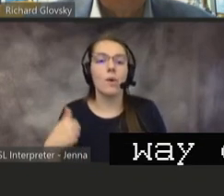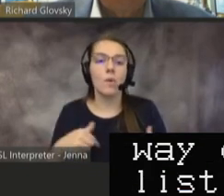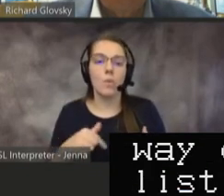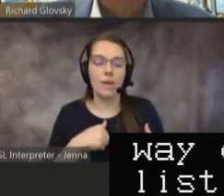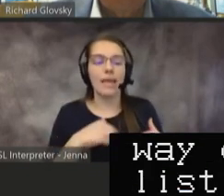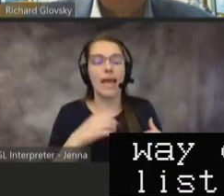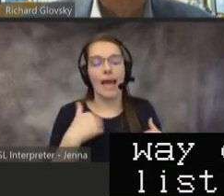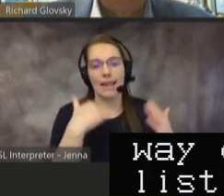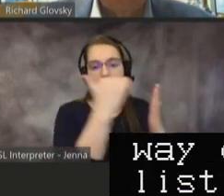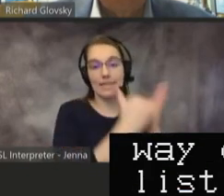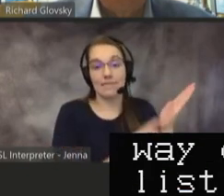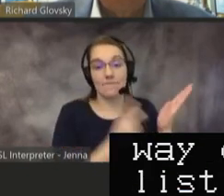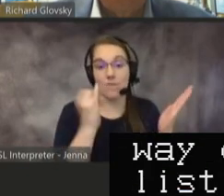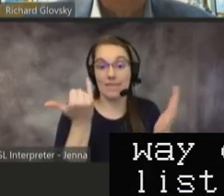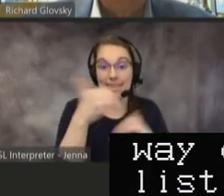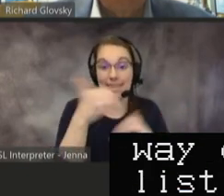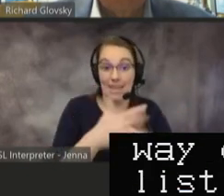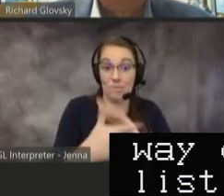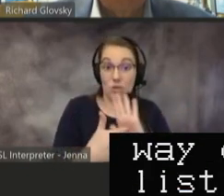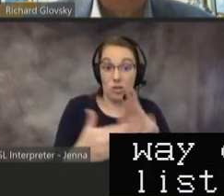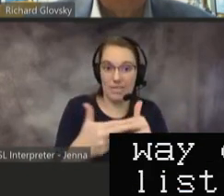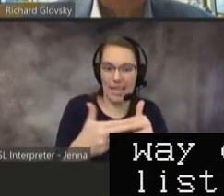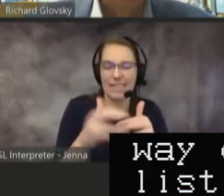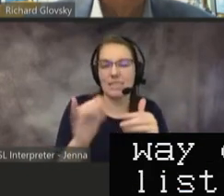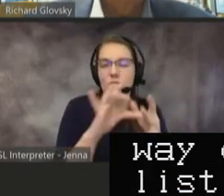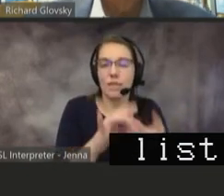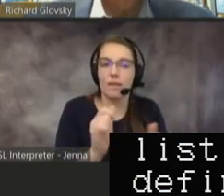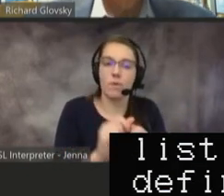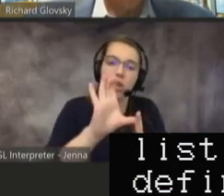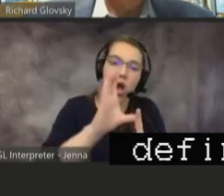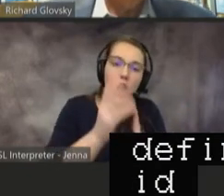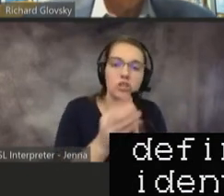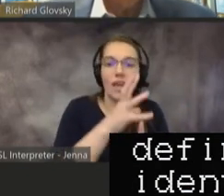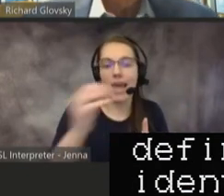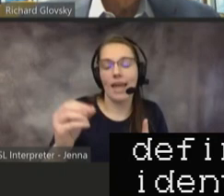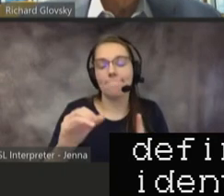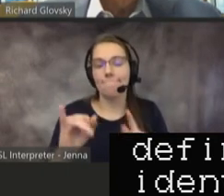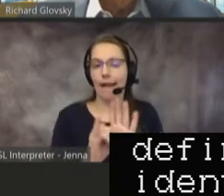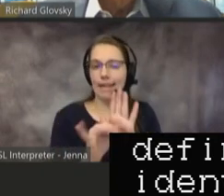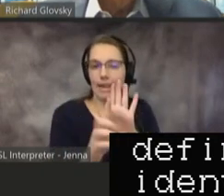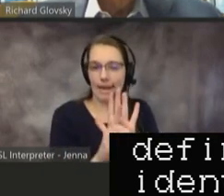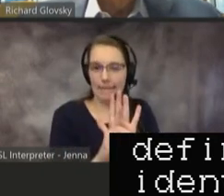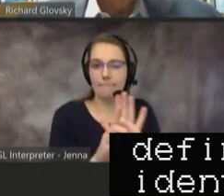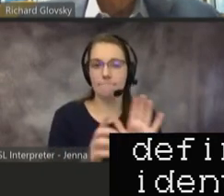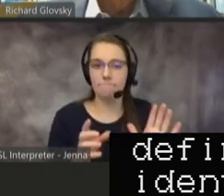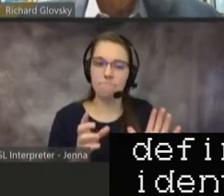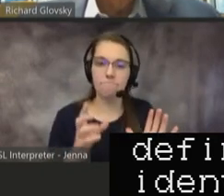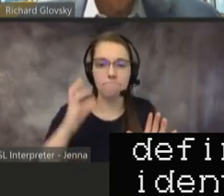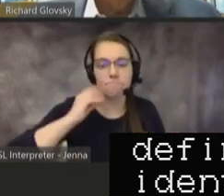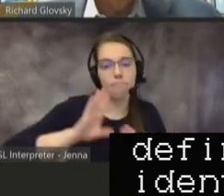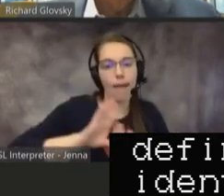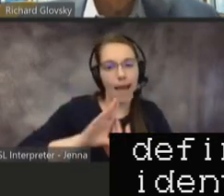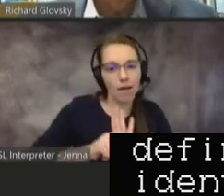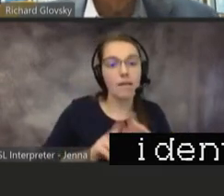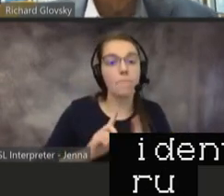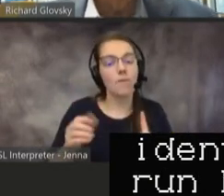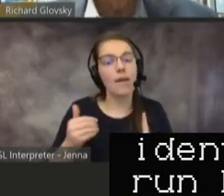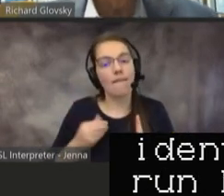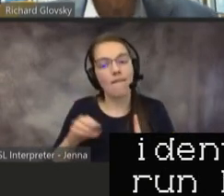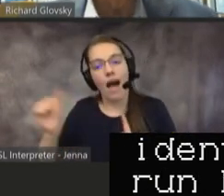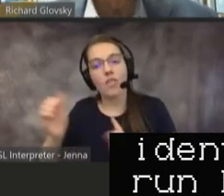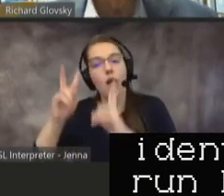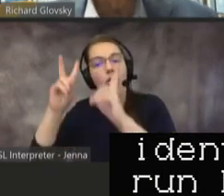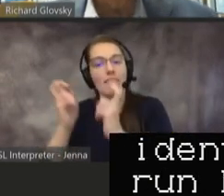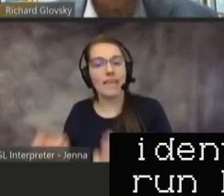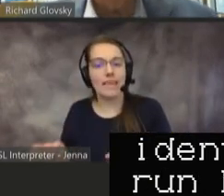nights. So those focus more on heritage. We also do have other theme nights throughout